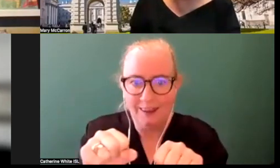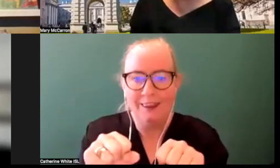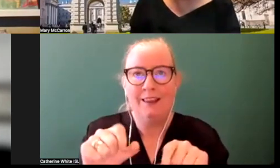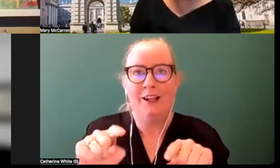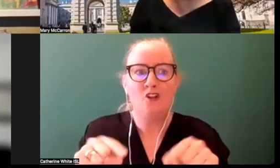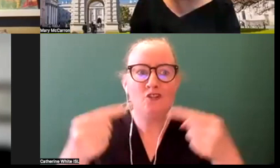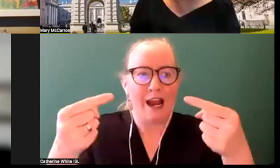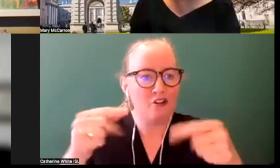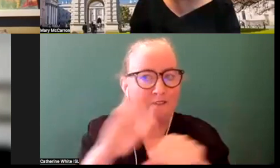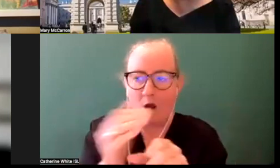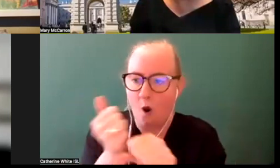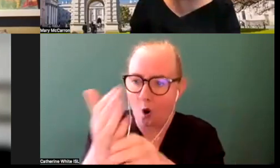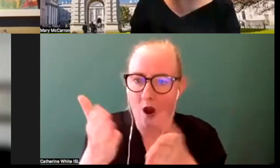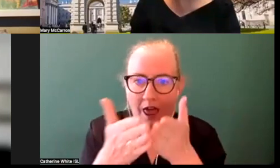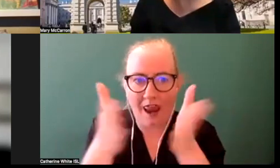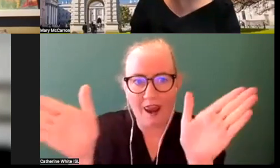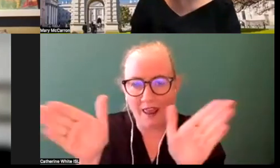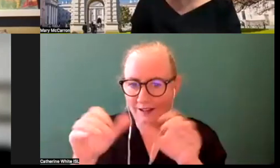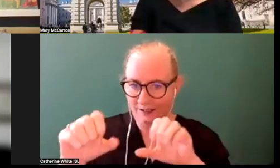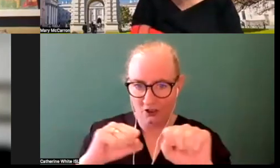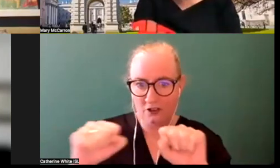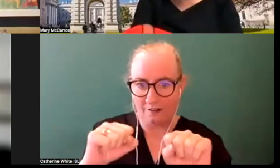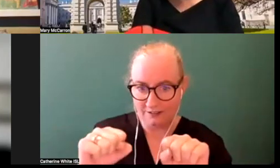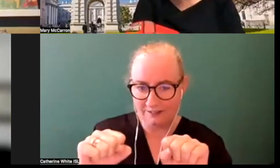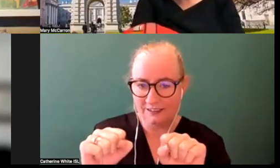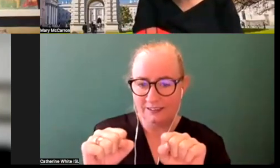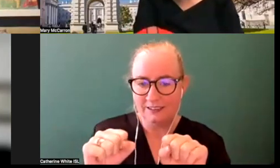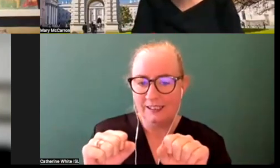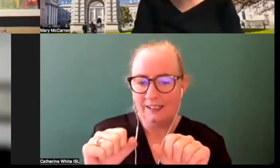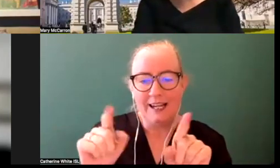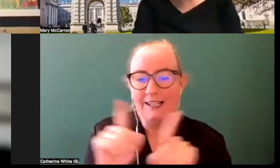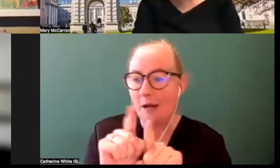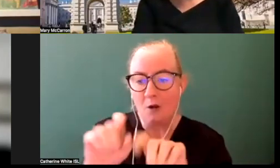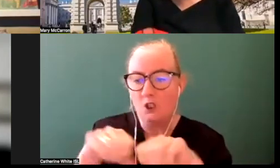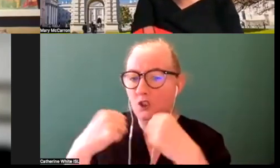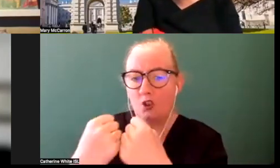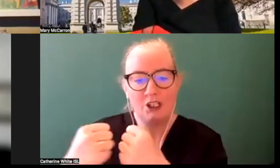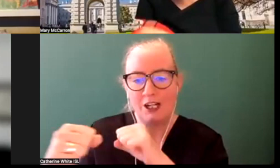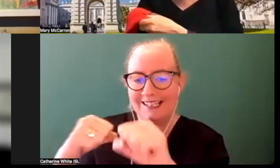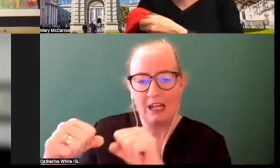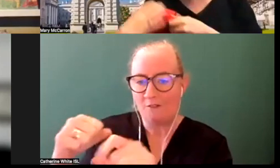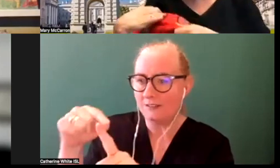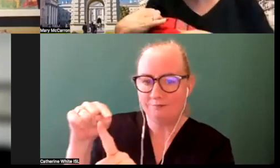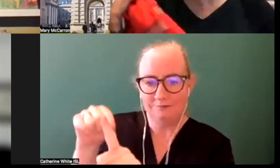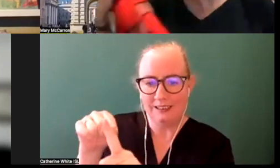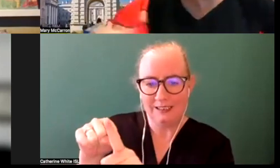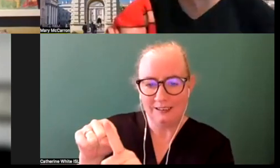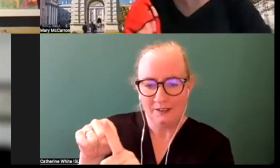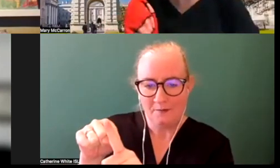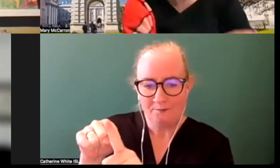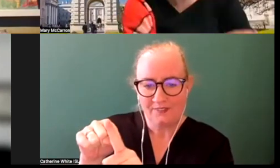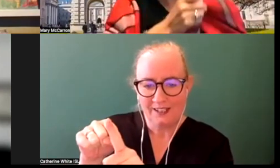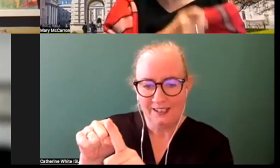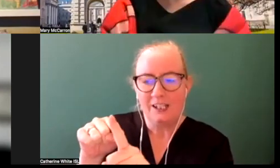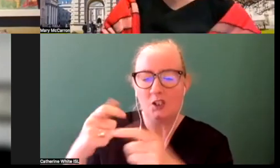services. Where we're seeing that even in those services where it was predominantly social care led,